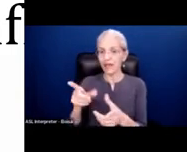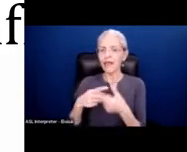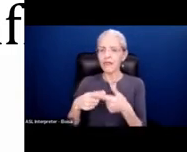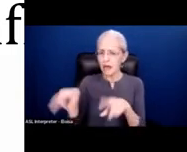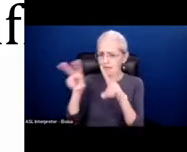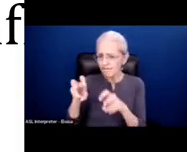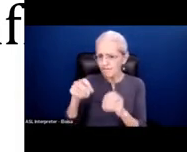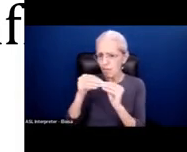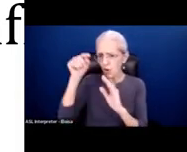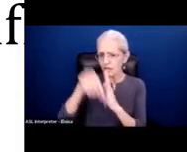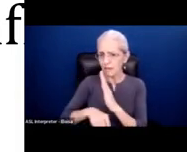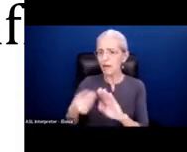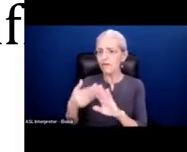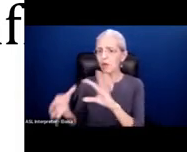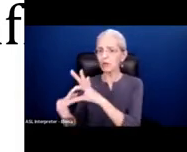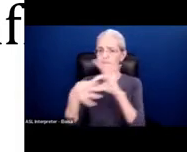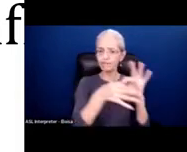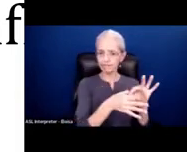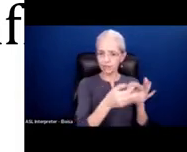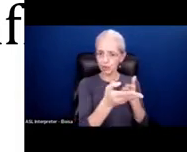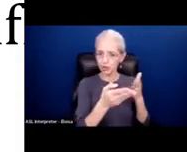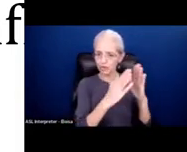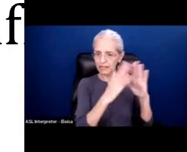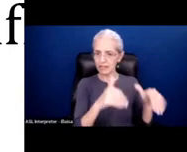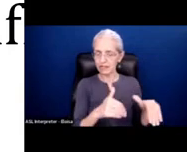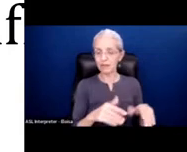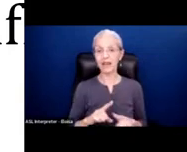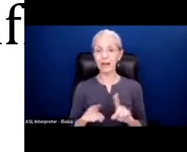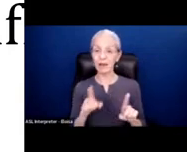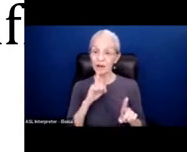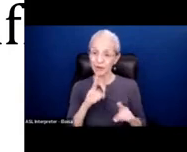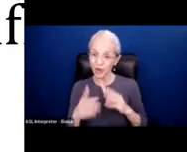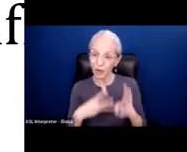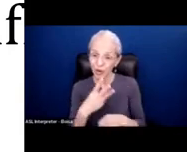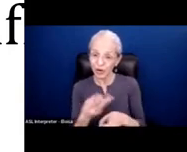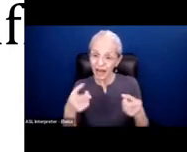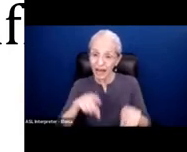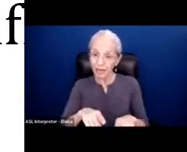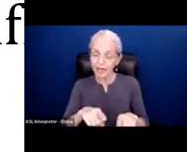connect them to the service system. In reality, what happens is the